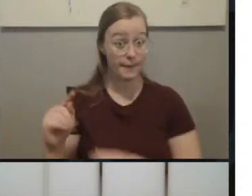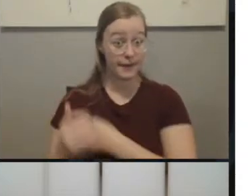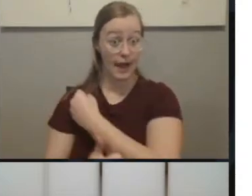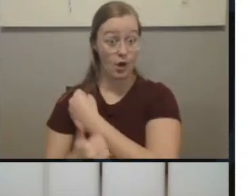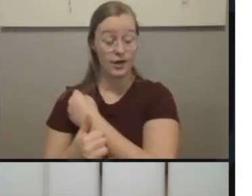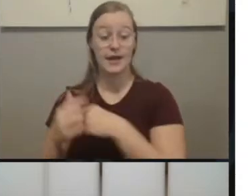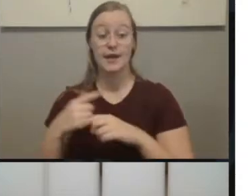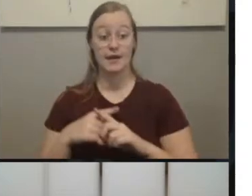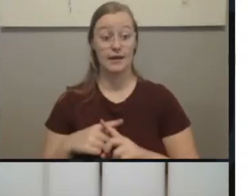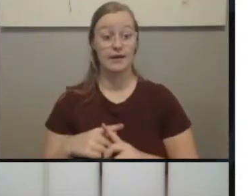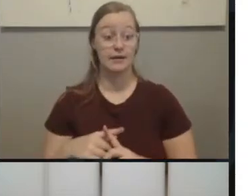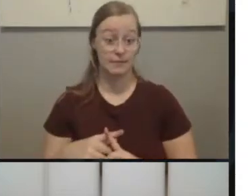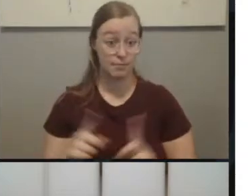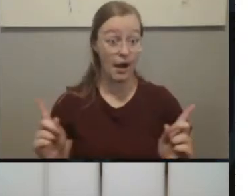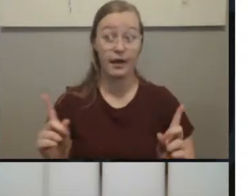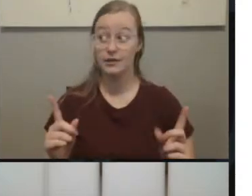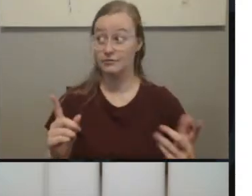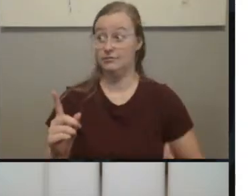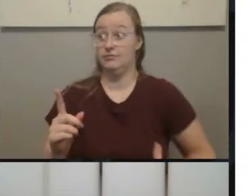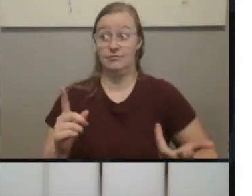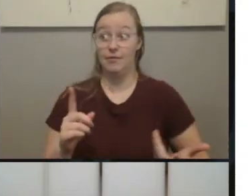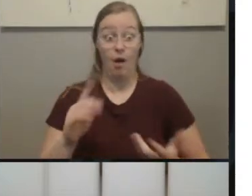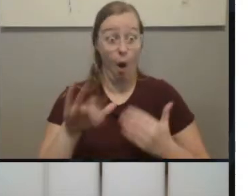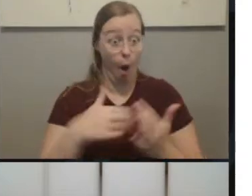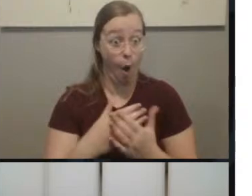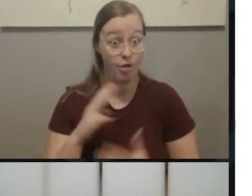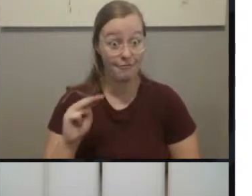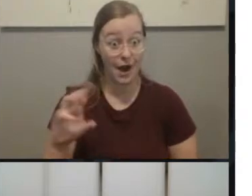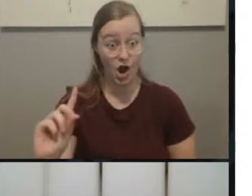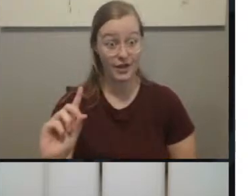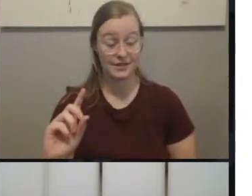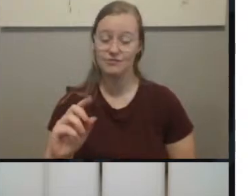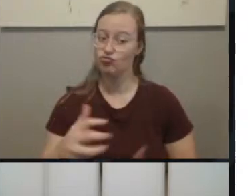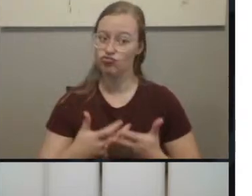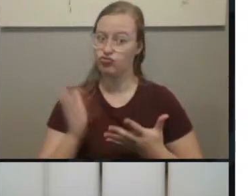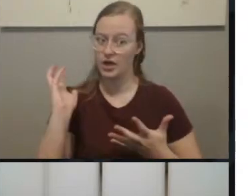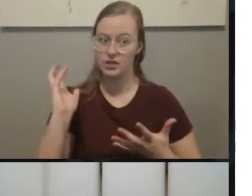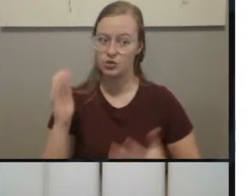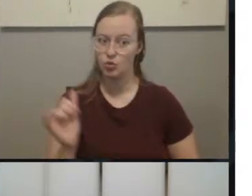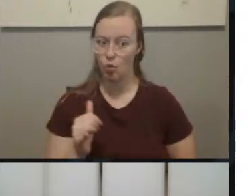decades of our history, but in all of Maryland.